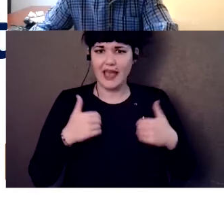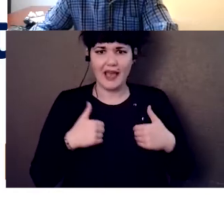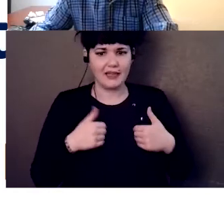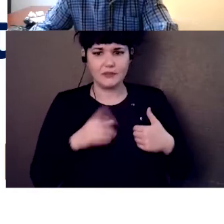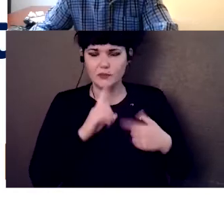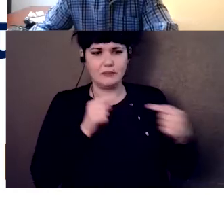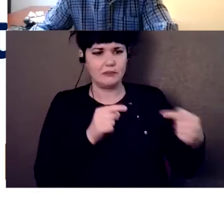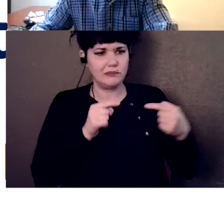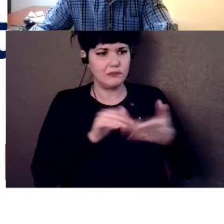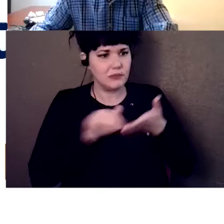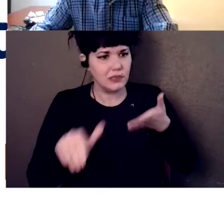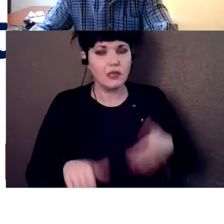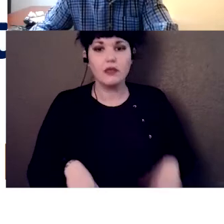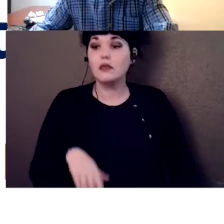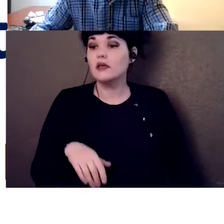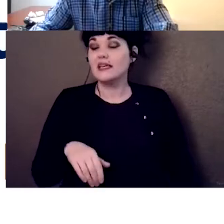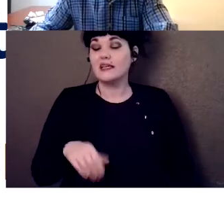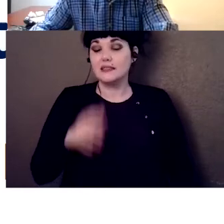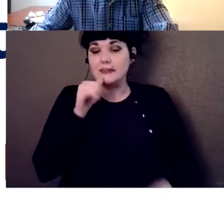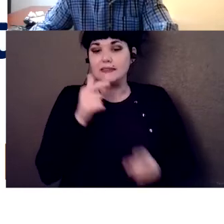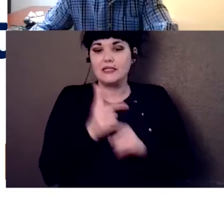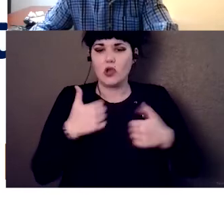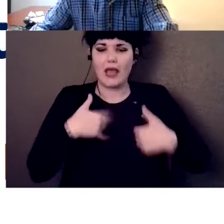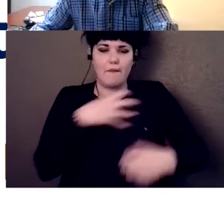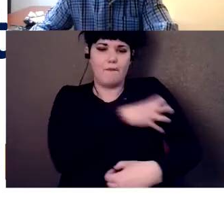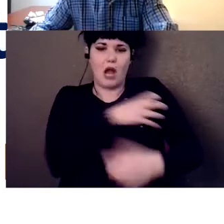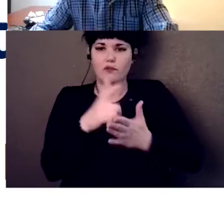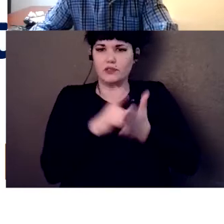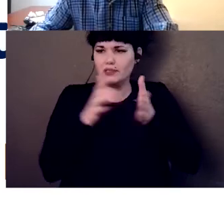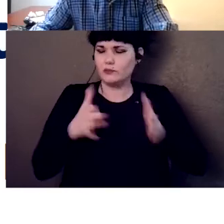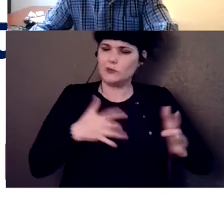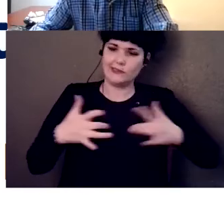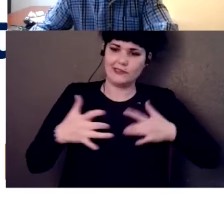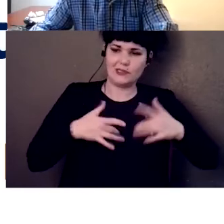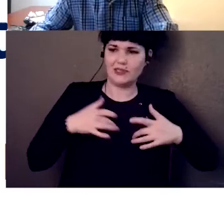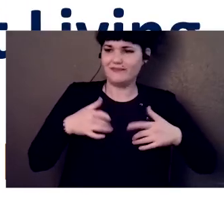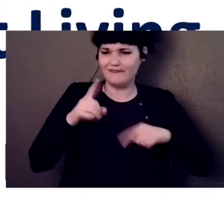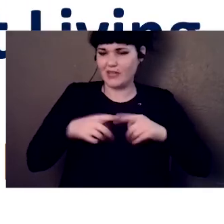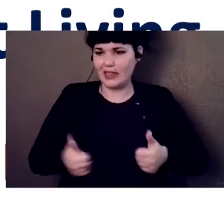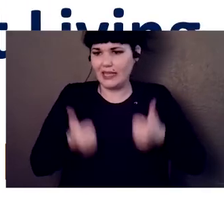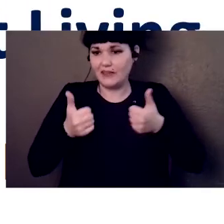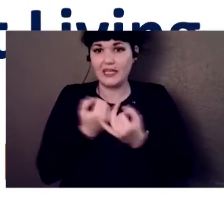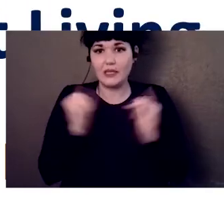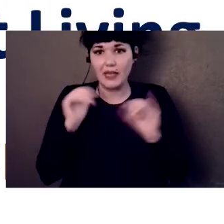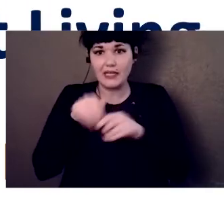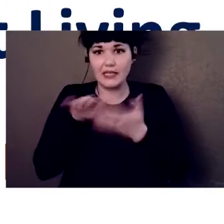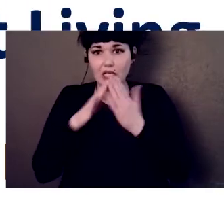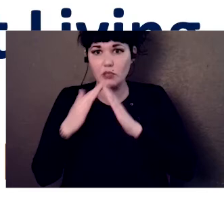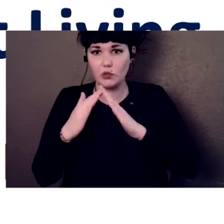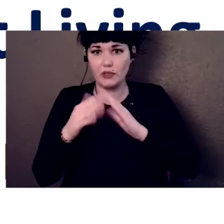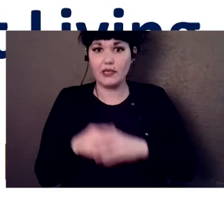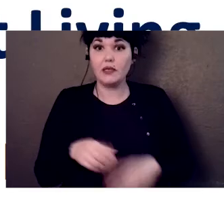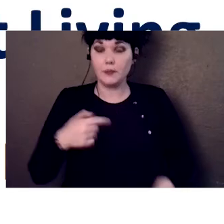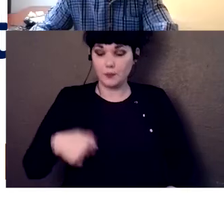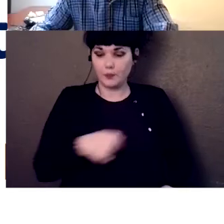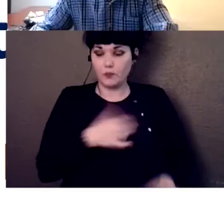sister, who was appointed his power of attorney, had concerns about his ability to live independently in the community. PAIR provided